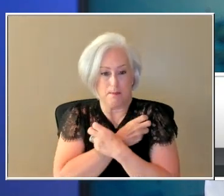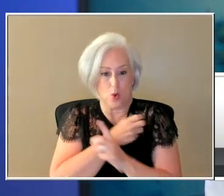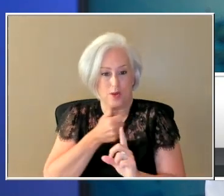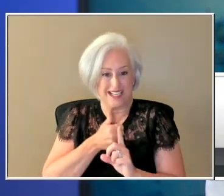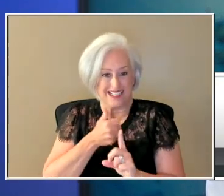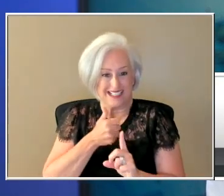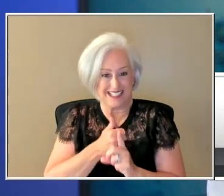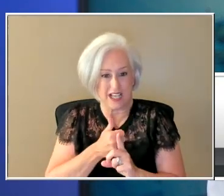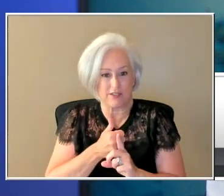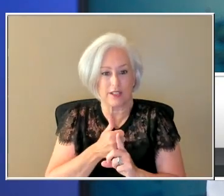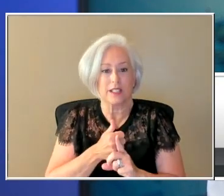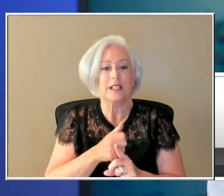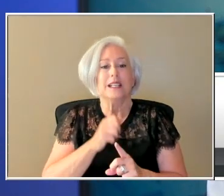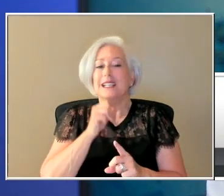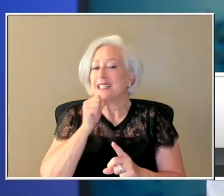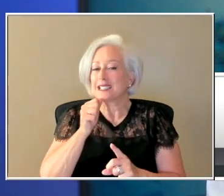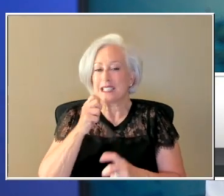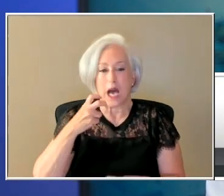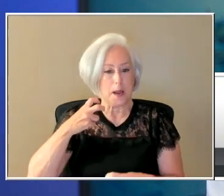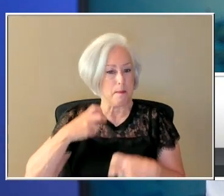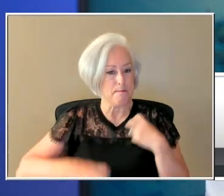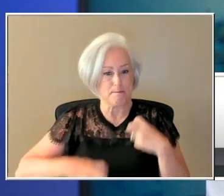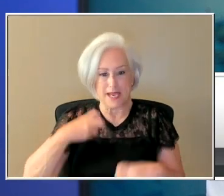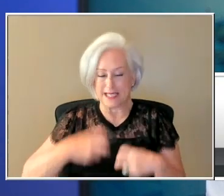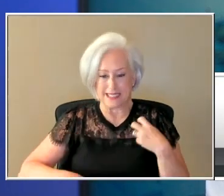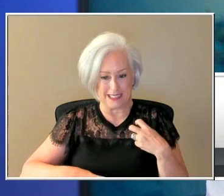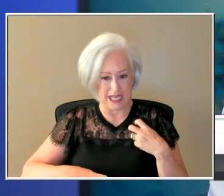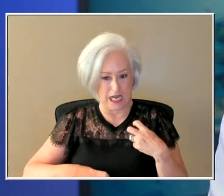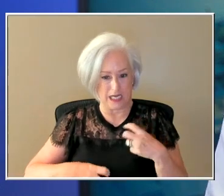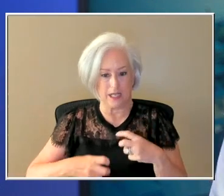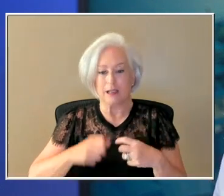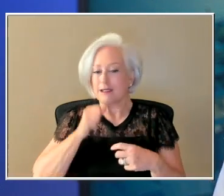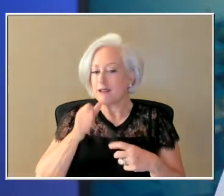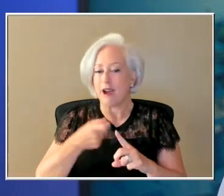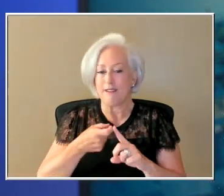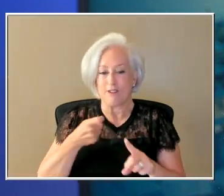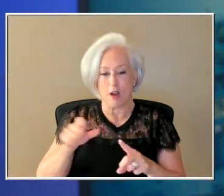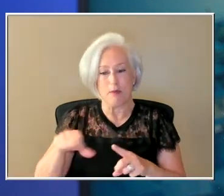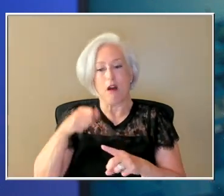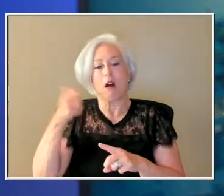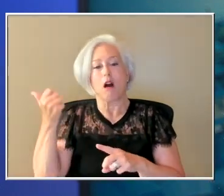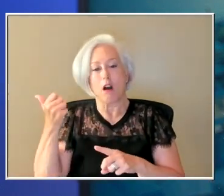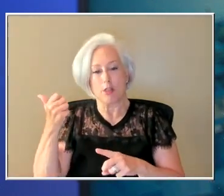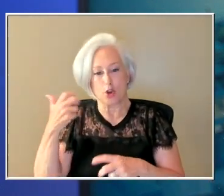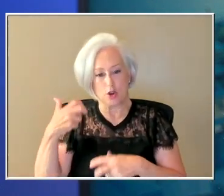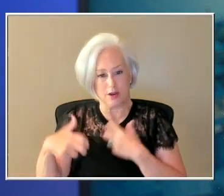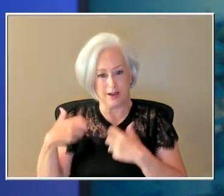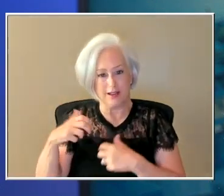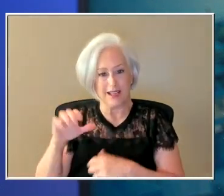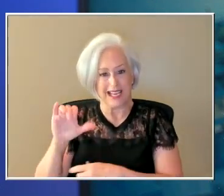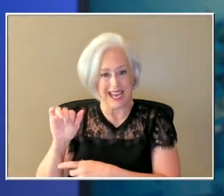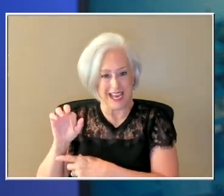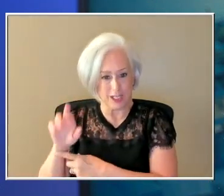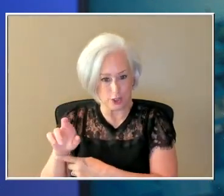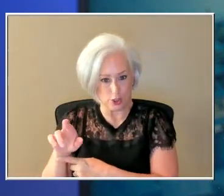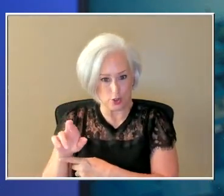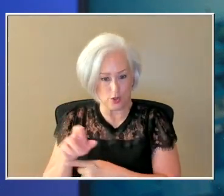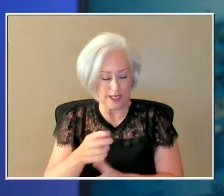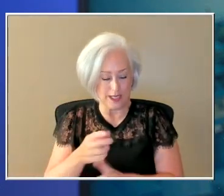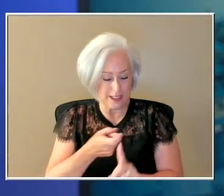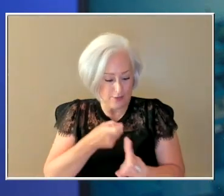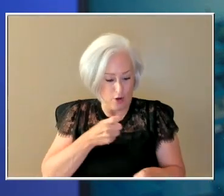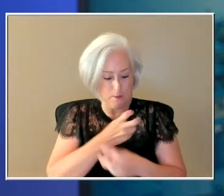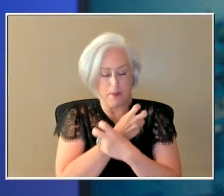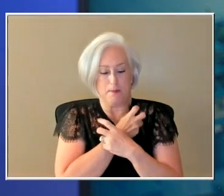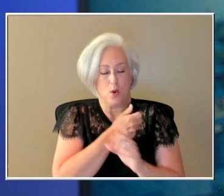metastatic disease or cancer that comes from another tissue or organ that goes to the bone. I'm talking about cancers that derive from the bone itself. And then, of course, there are